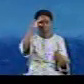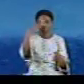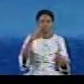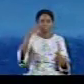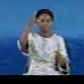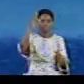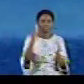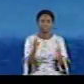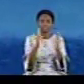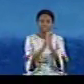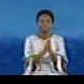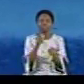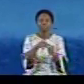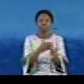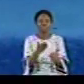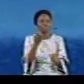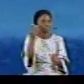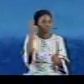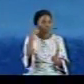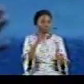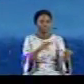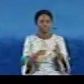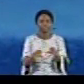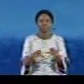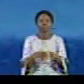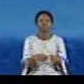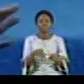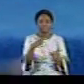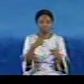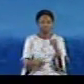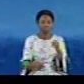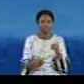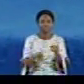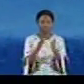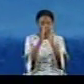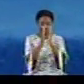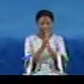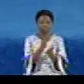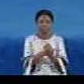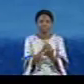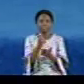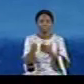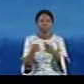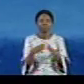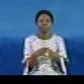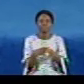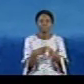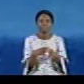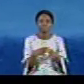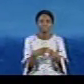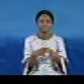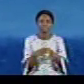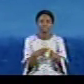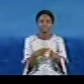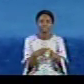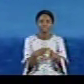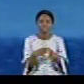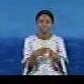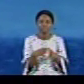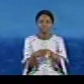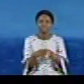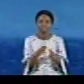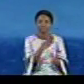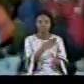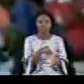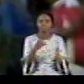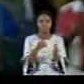done. The I was final free, amen. Free, nothing the pain final again amen. In my life. And also, and I will that come all to the pass. Pain